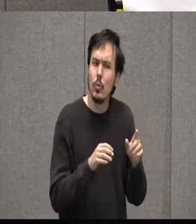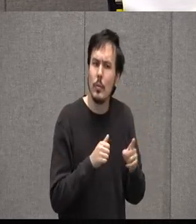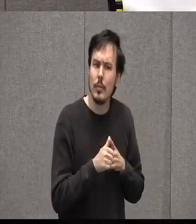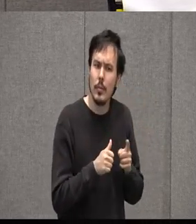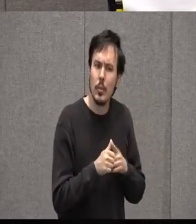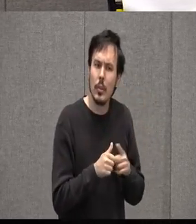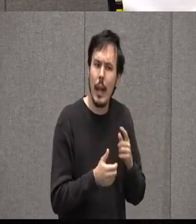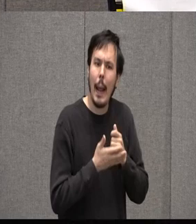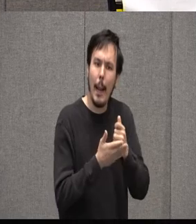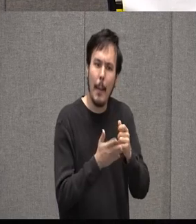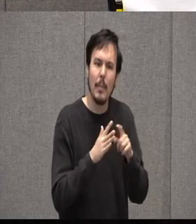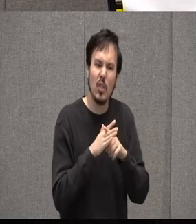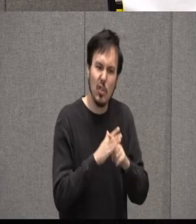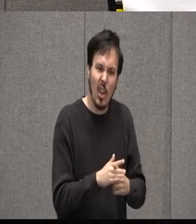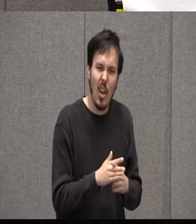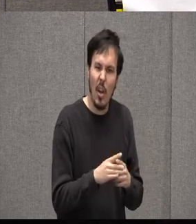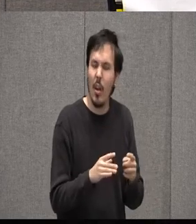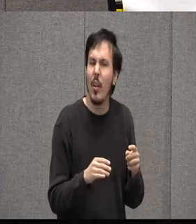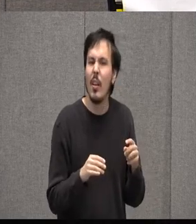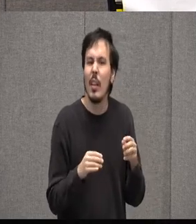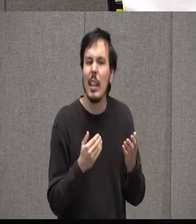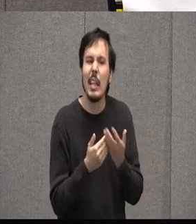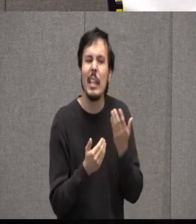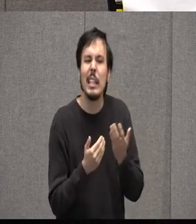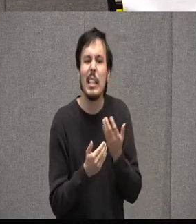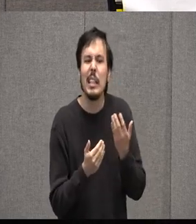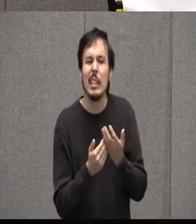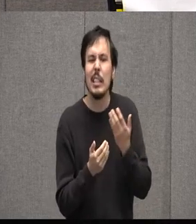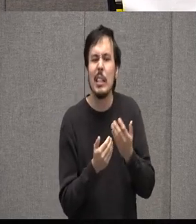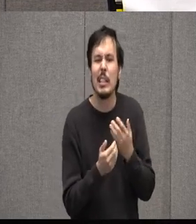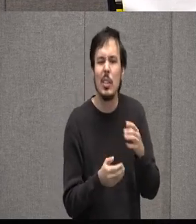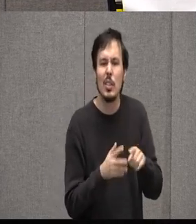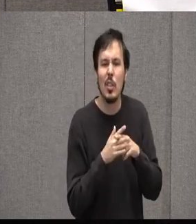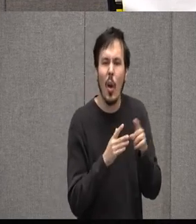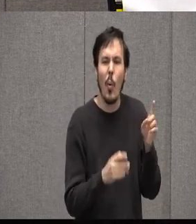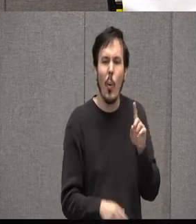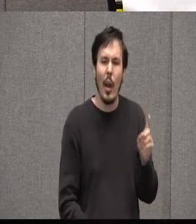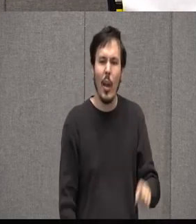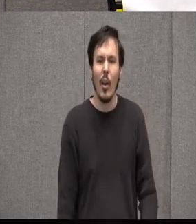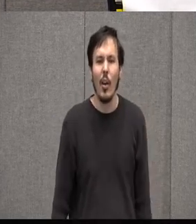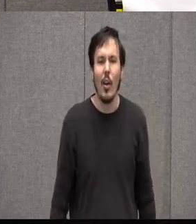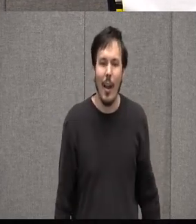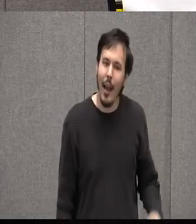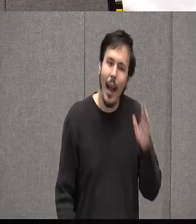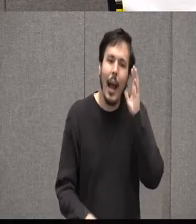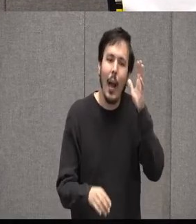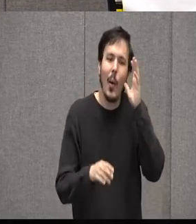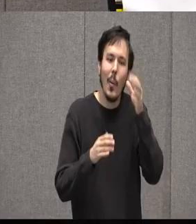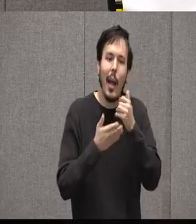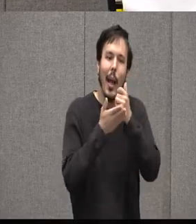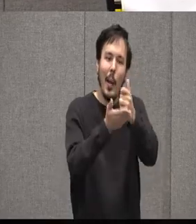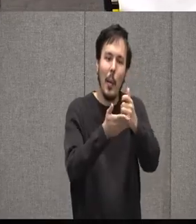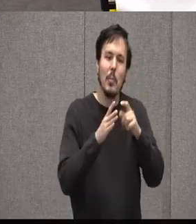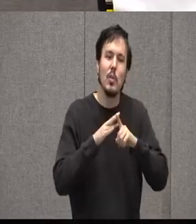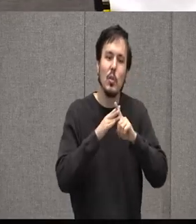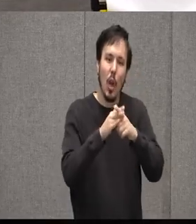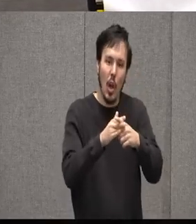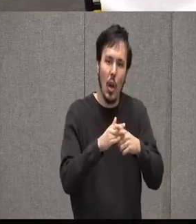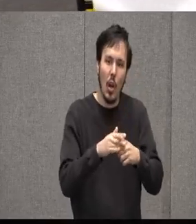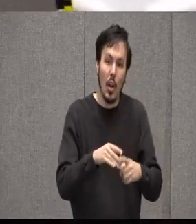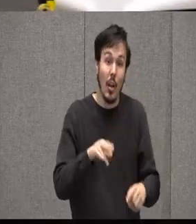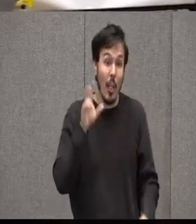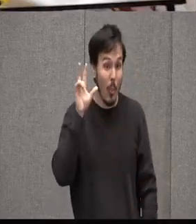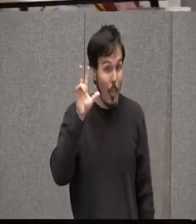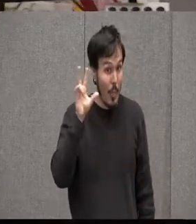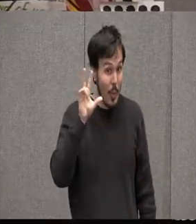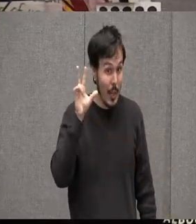easiest one we could do right away? We got that free space, right? I'm going to get you started on this one, and I'm going to have you finish the rest of it